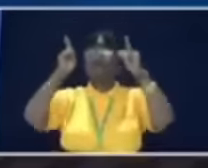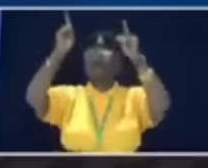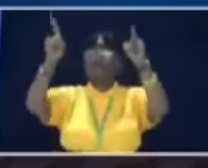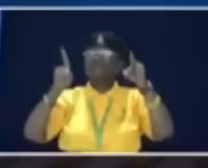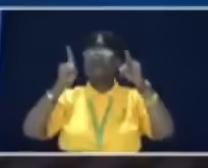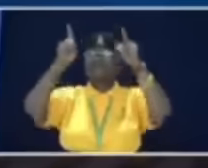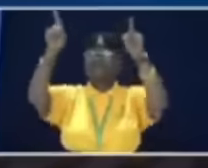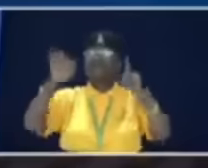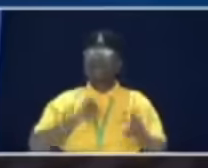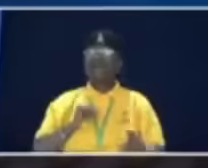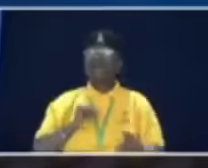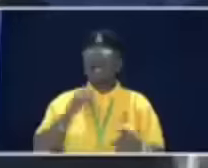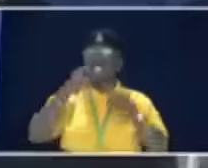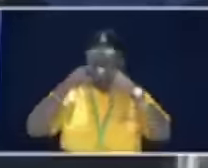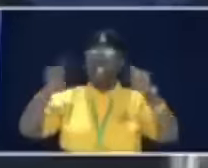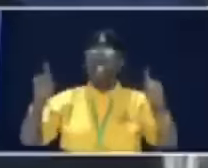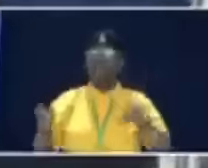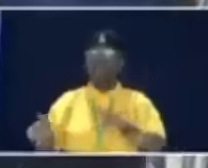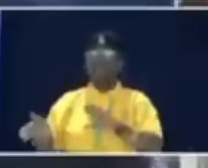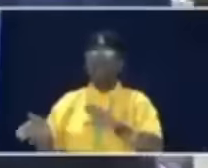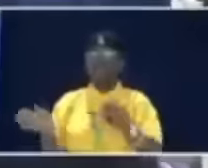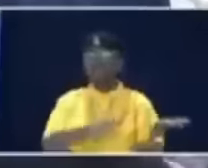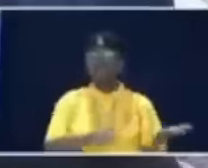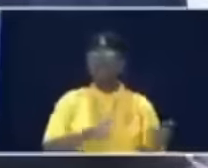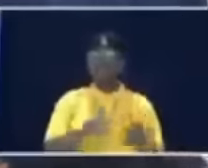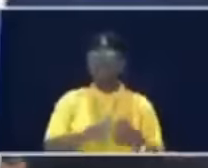I decree, die tonight.